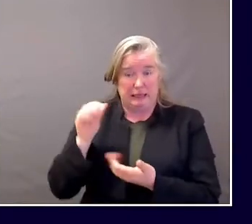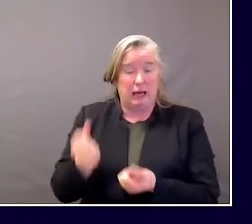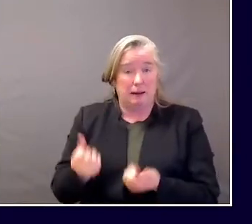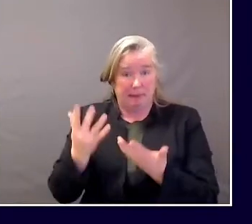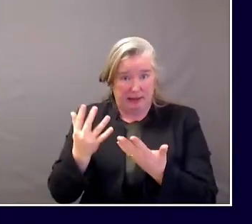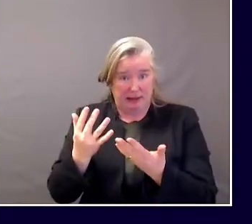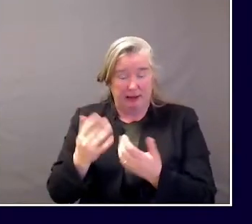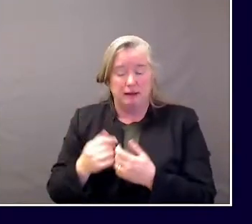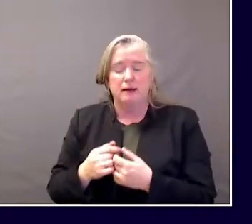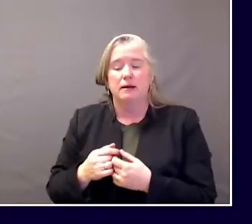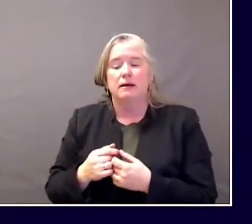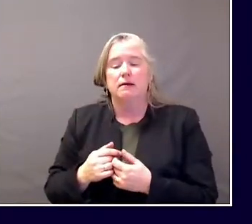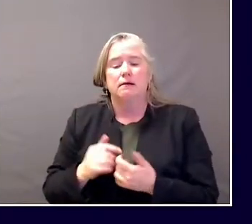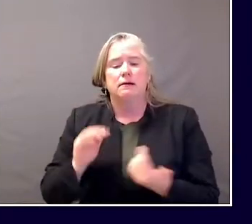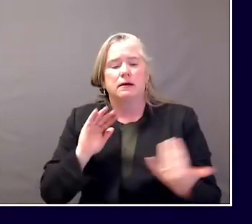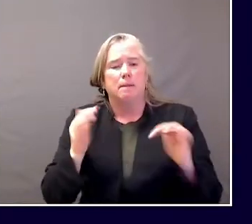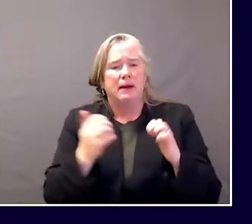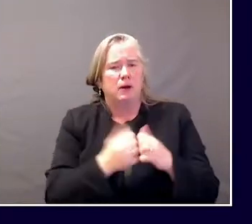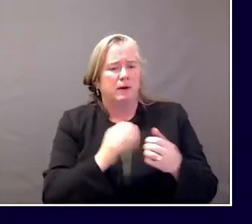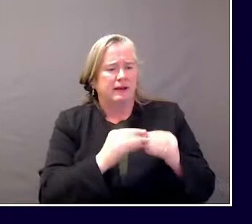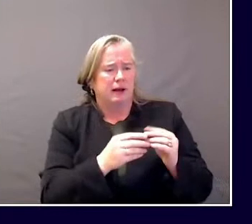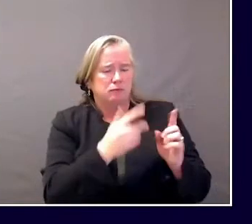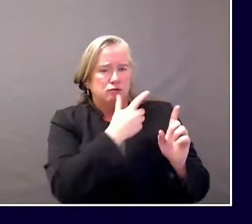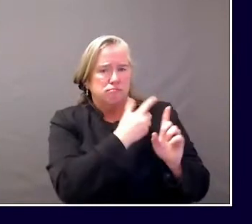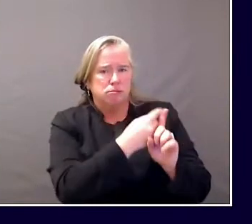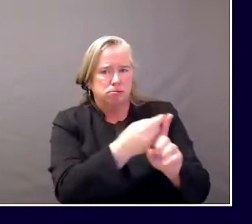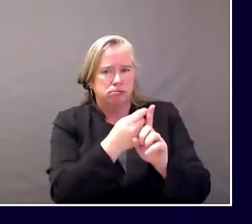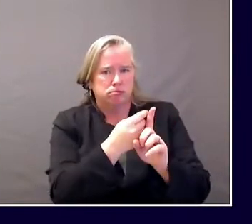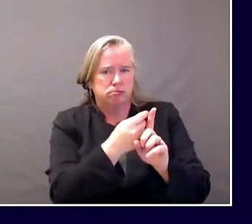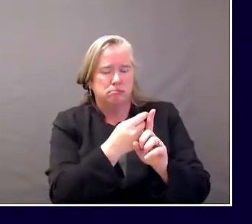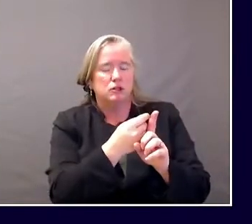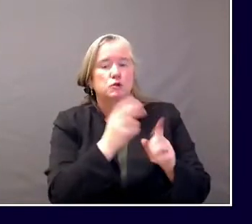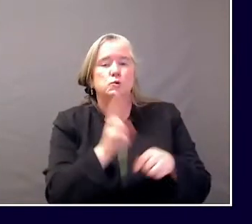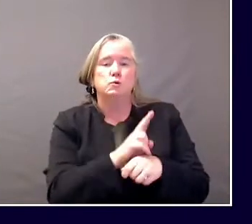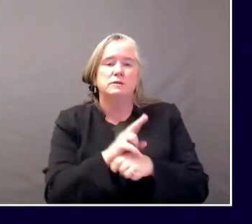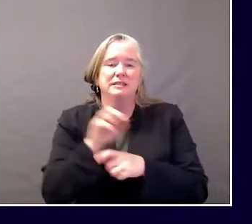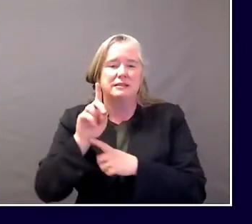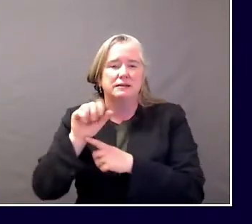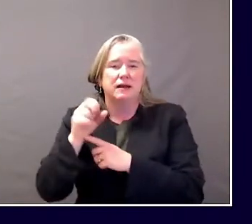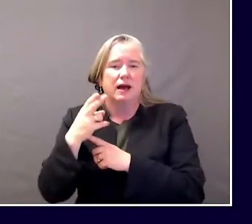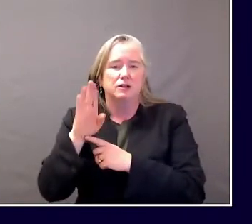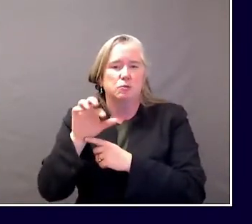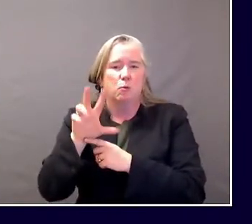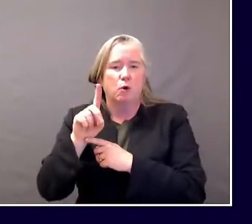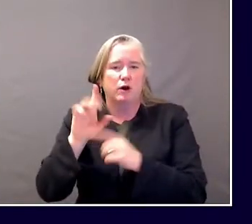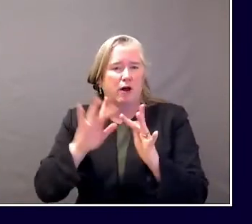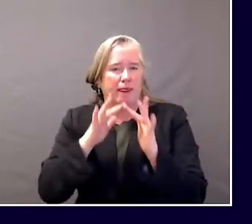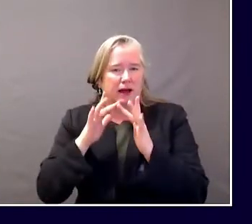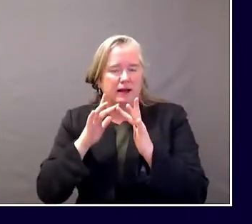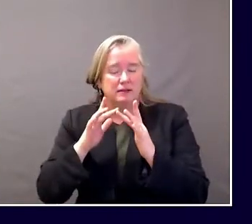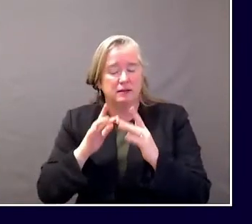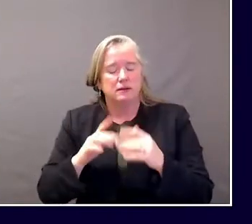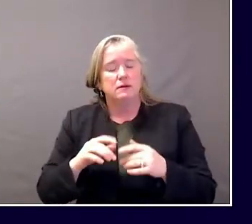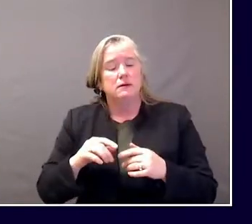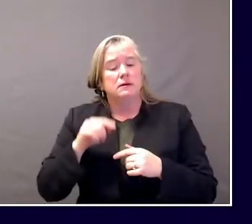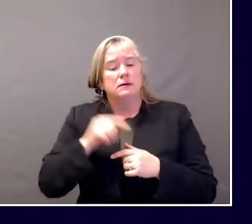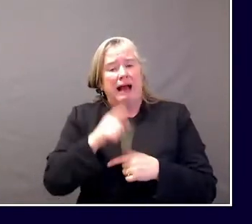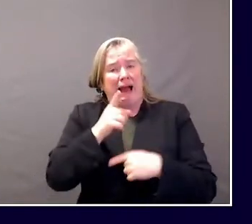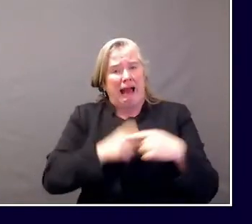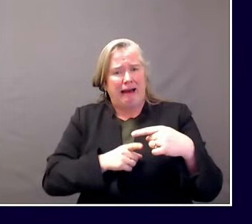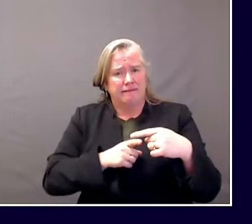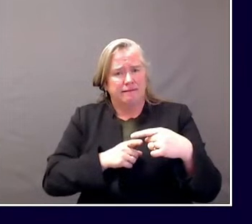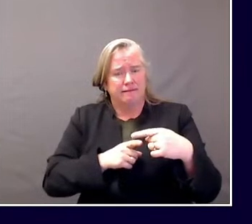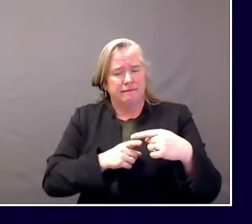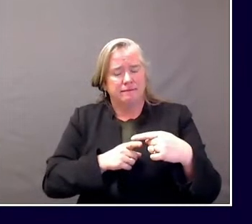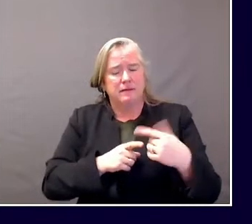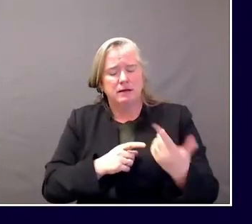to how many vaccines have been administered based on the dashboard online, it's about half. Is it that you're holding back the second dose,